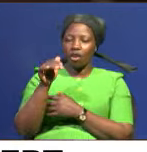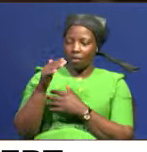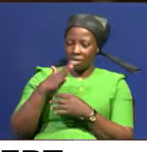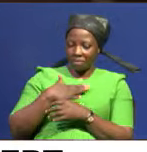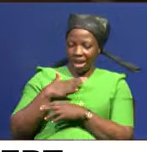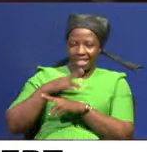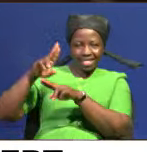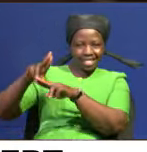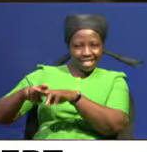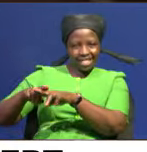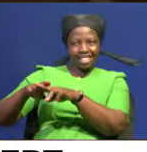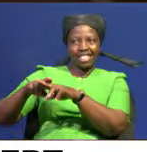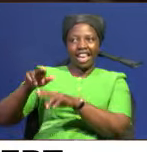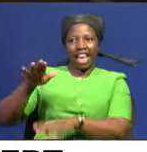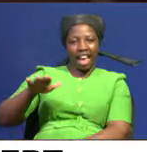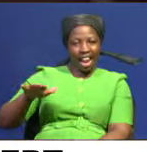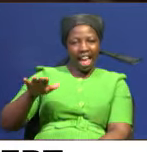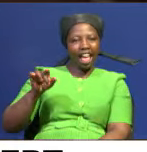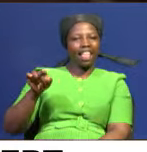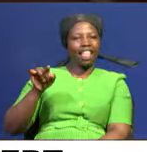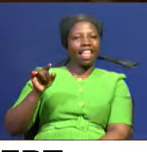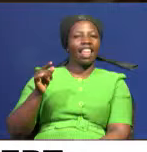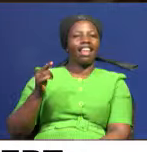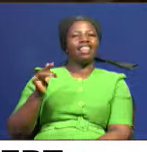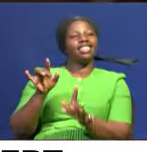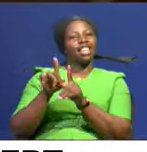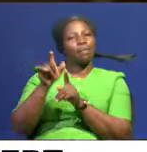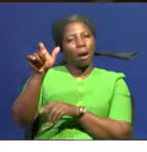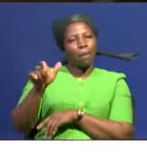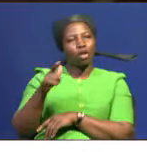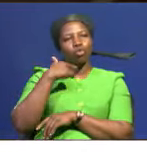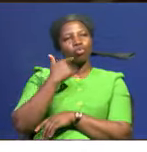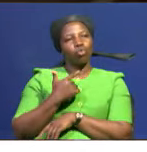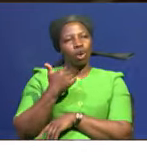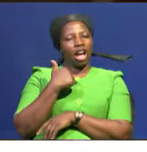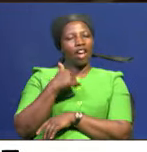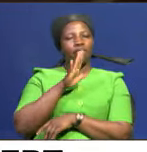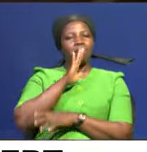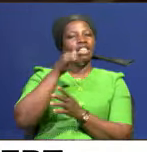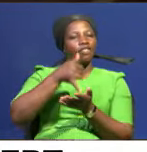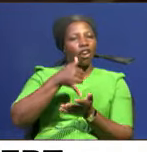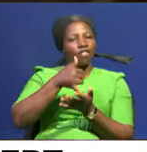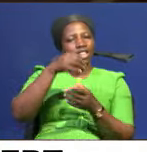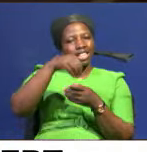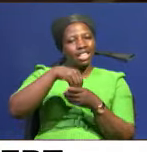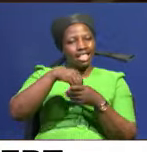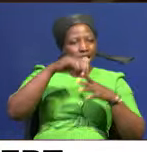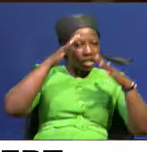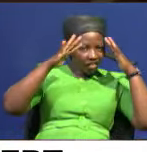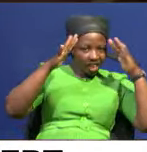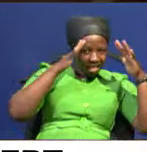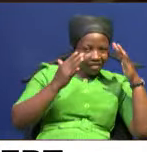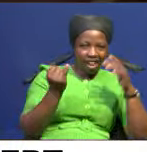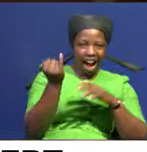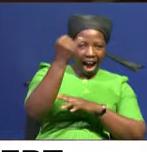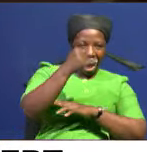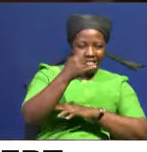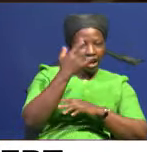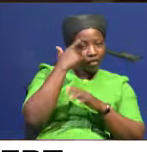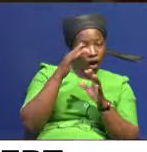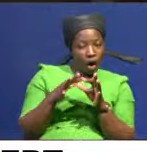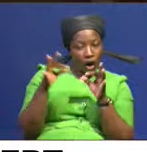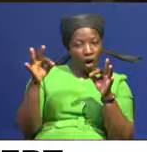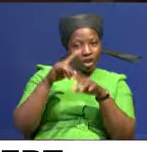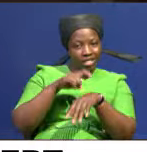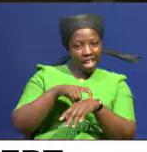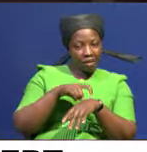sit, as somebody who has been in the creative arts space for a long time, wow, very